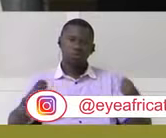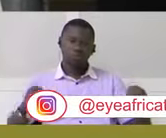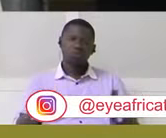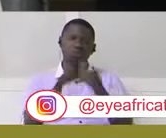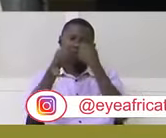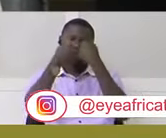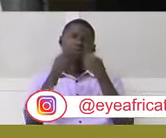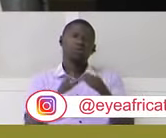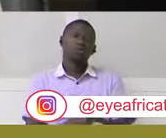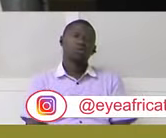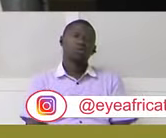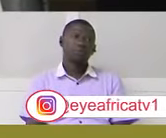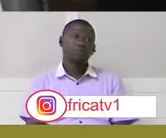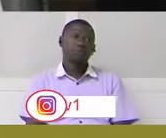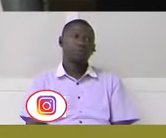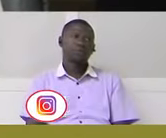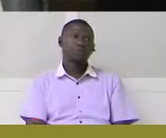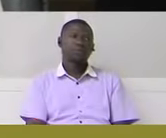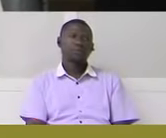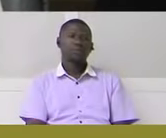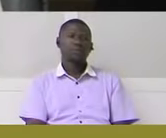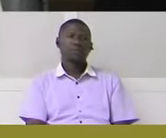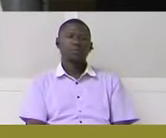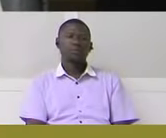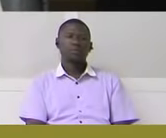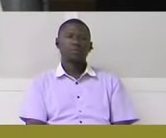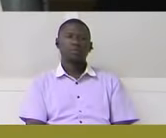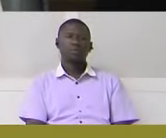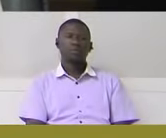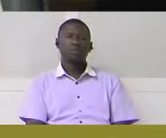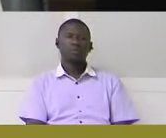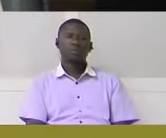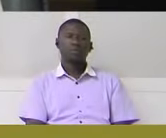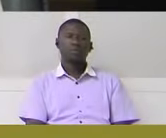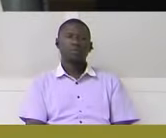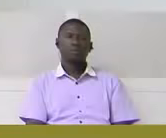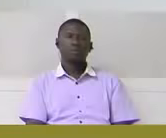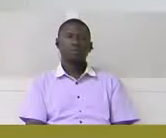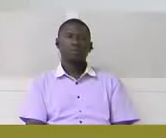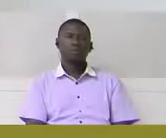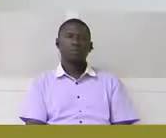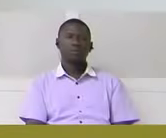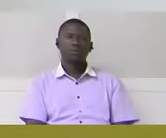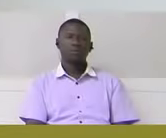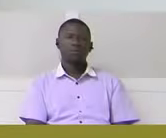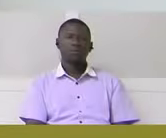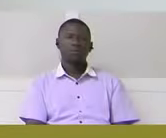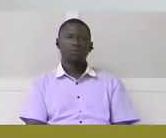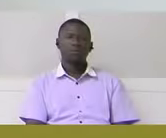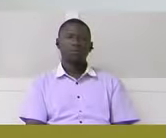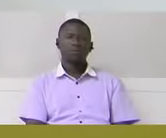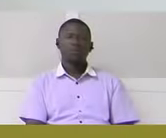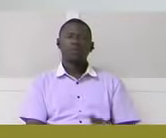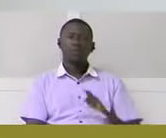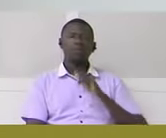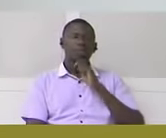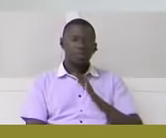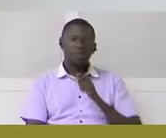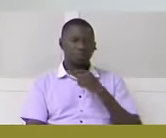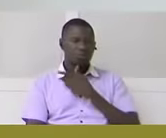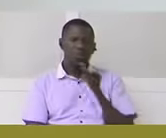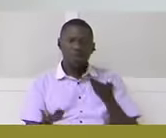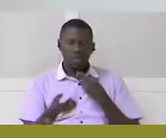Menila mila motoyo takiro. Moto minto mafane takiroke. So this is why I said I cannot confirm that because we